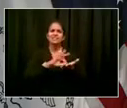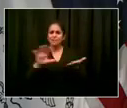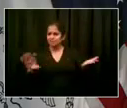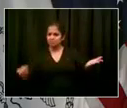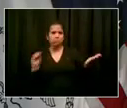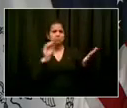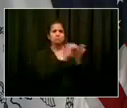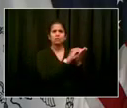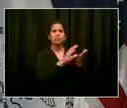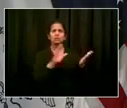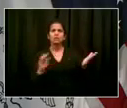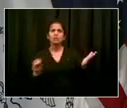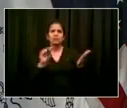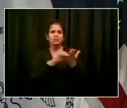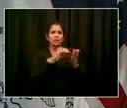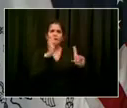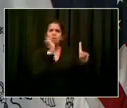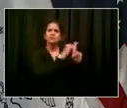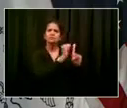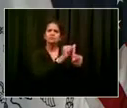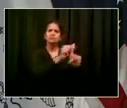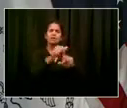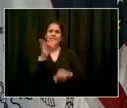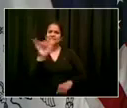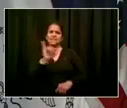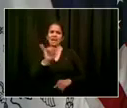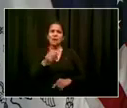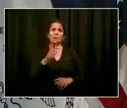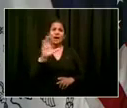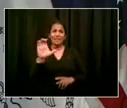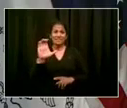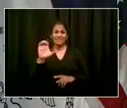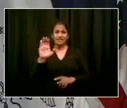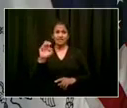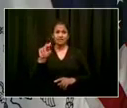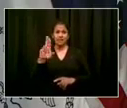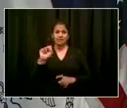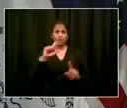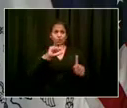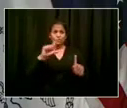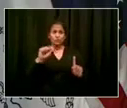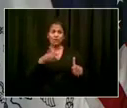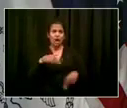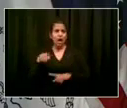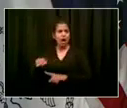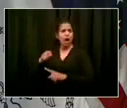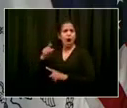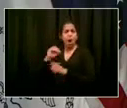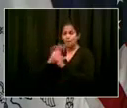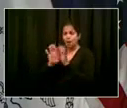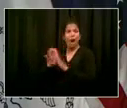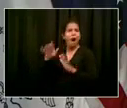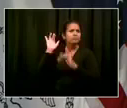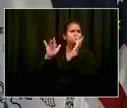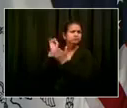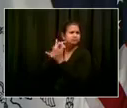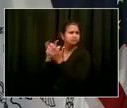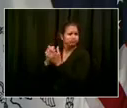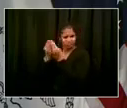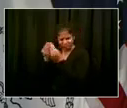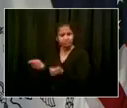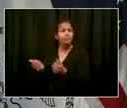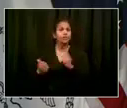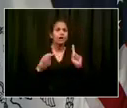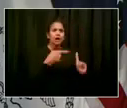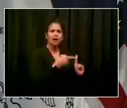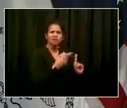of the Census with us, Amit Baga. I've actually been out with Amit, going door to door in Queens, seeing the